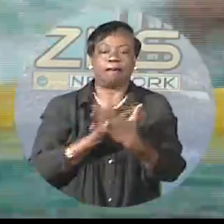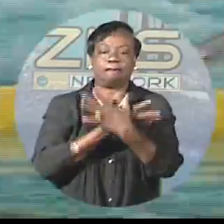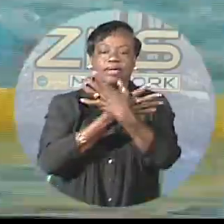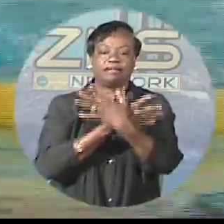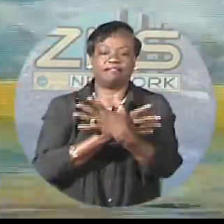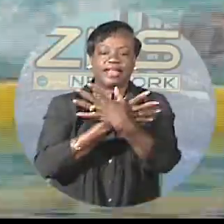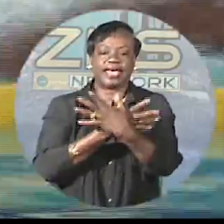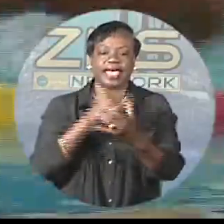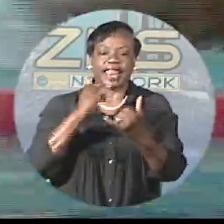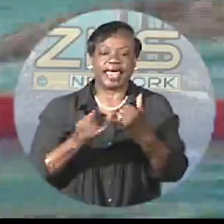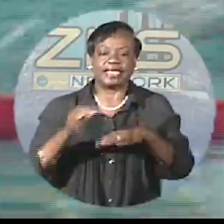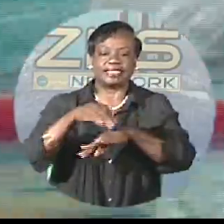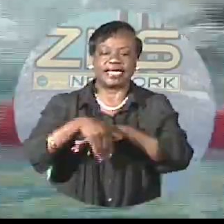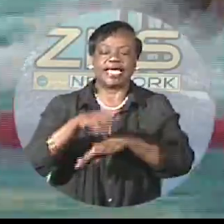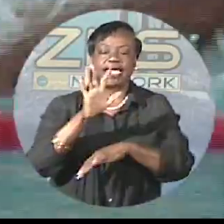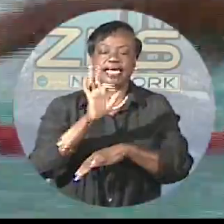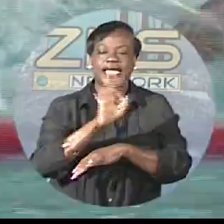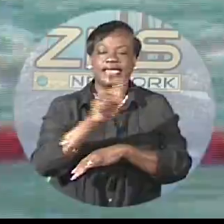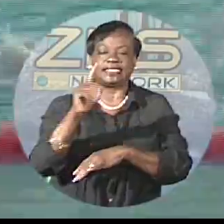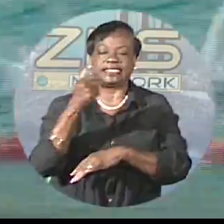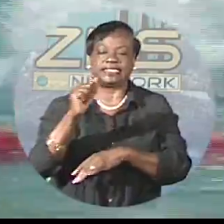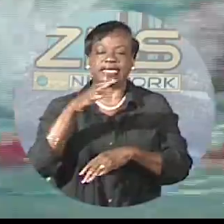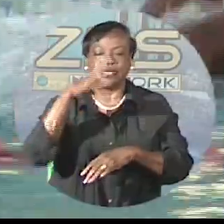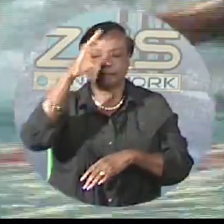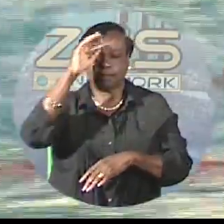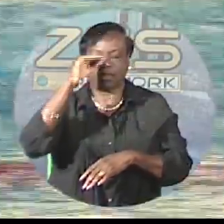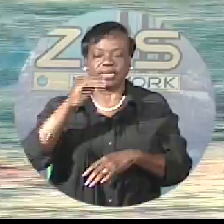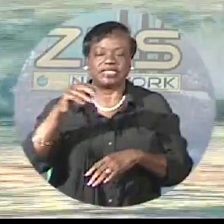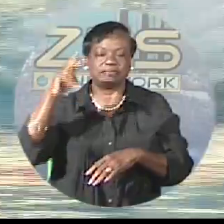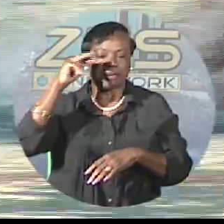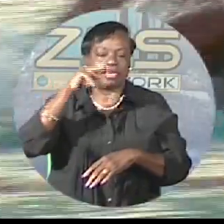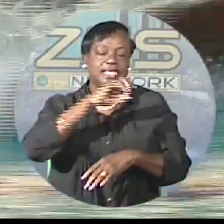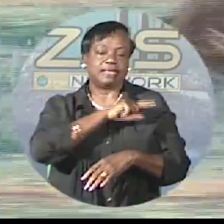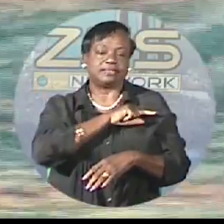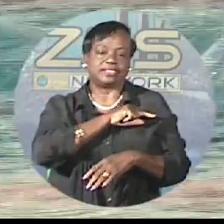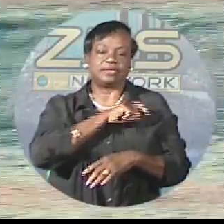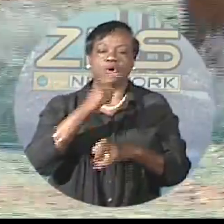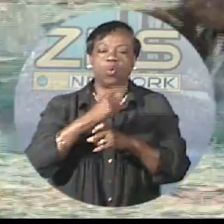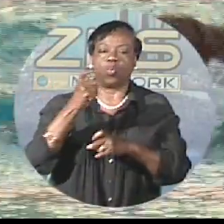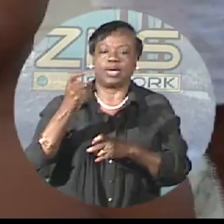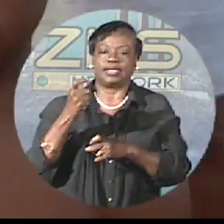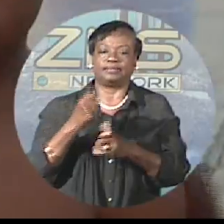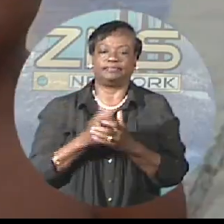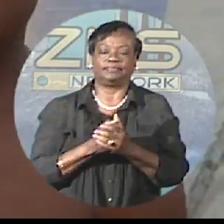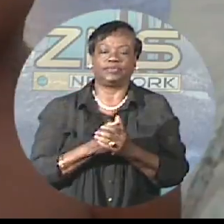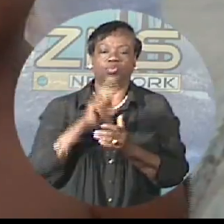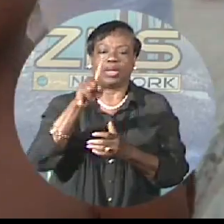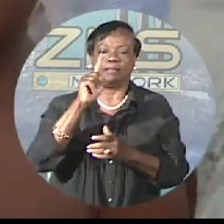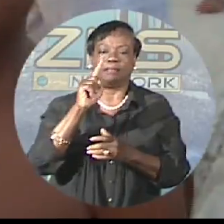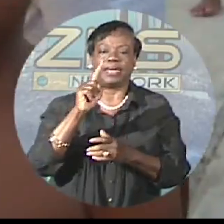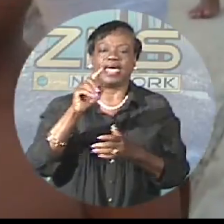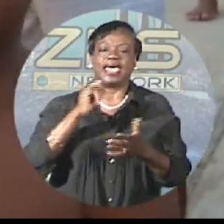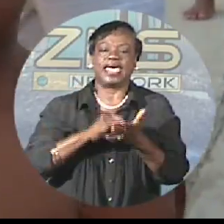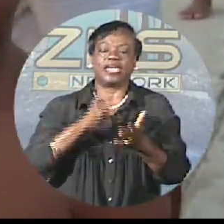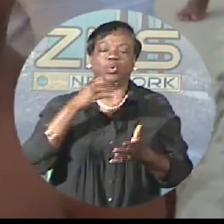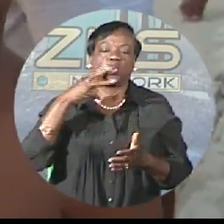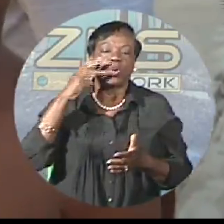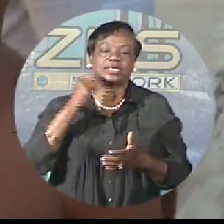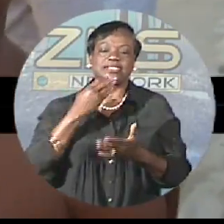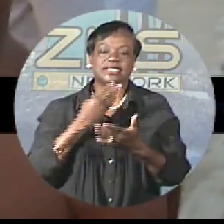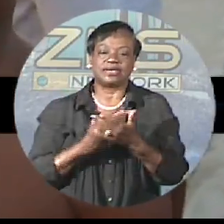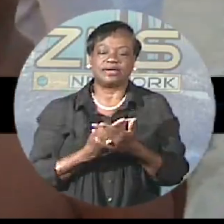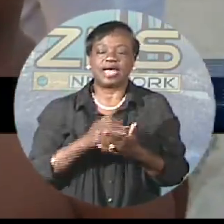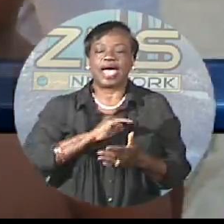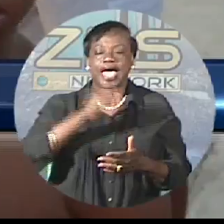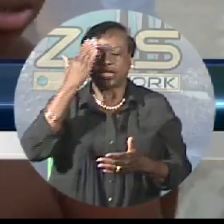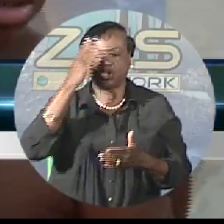the 9-10 boys, Marvin Johnson Jr. picked up the win in 1:10.86. It was pretty good because I knew